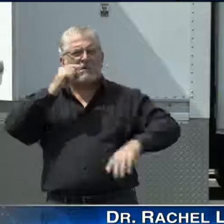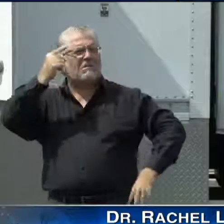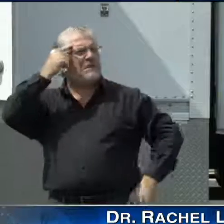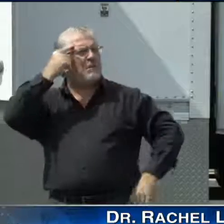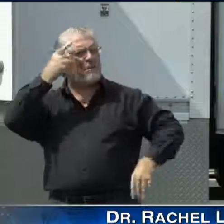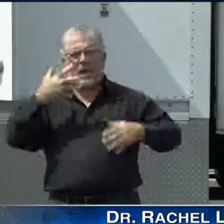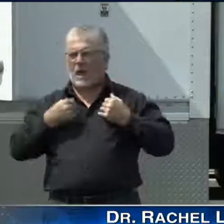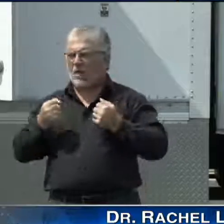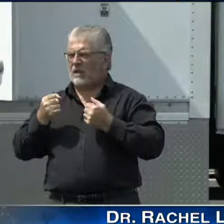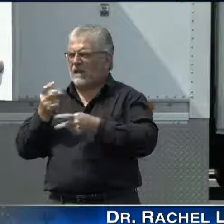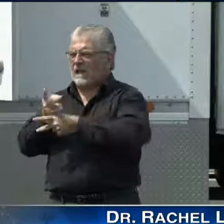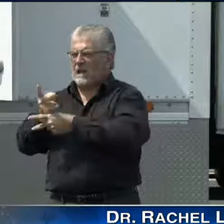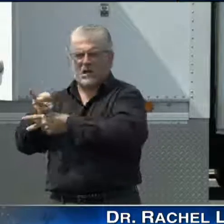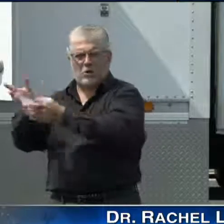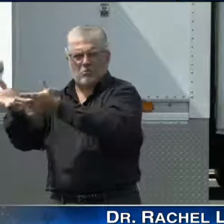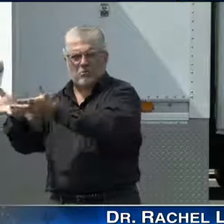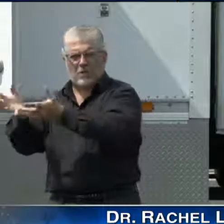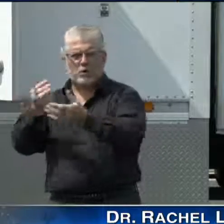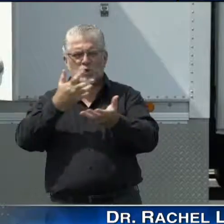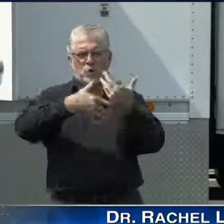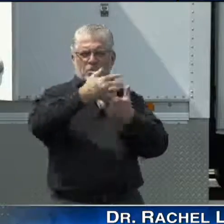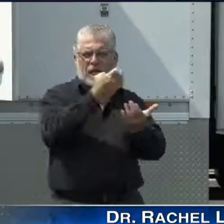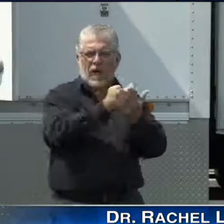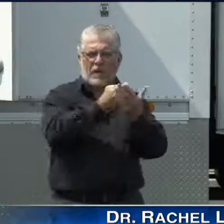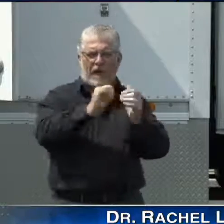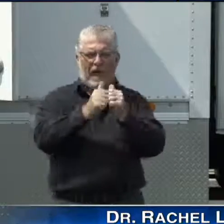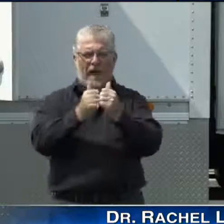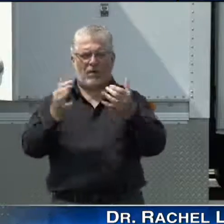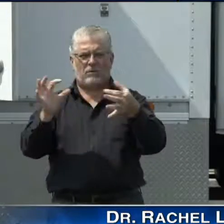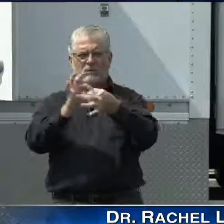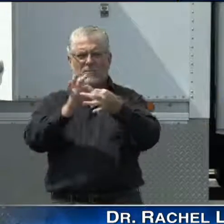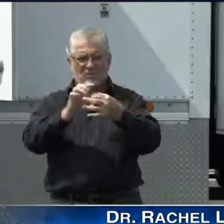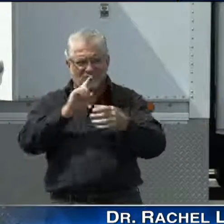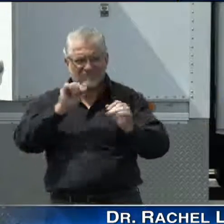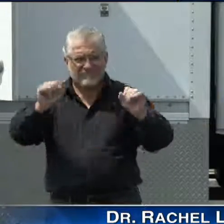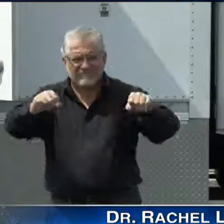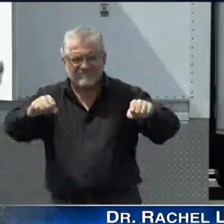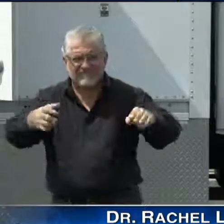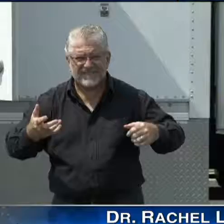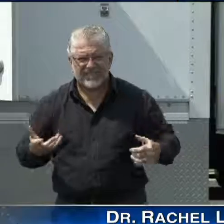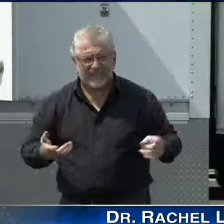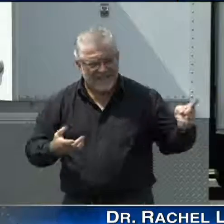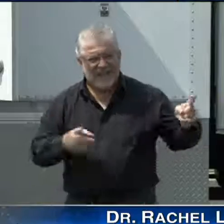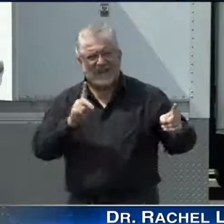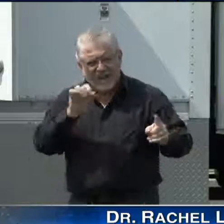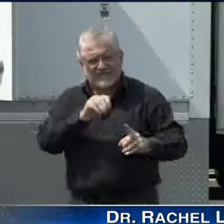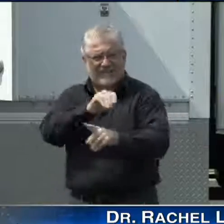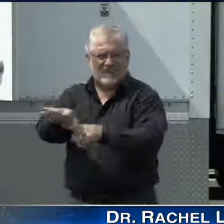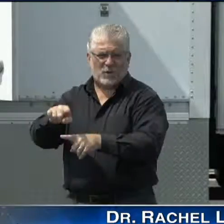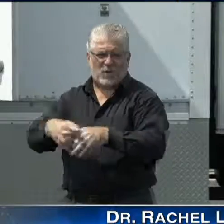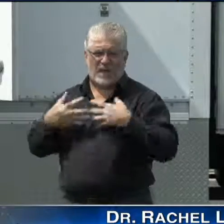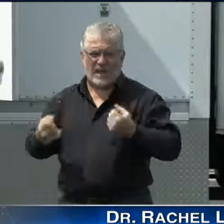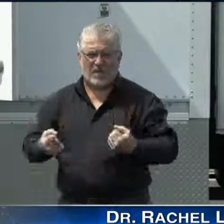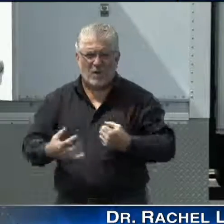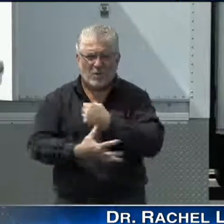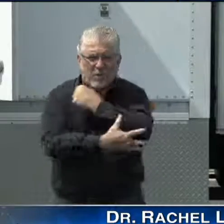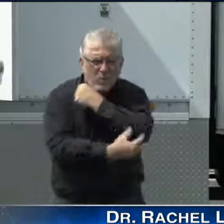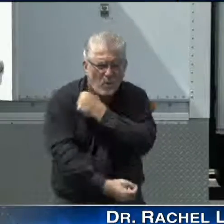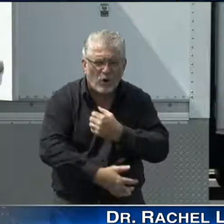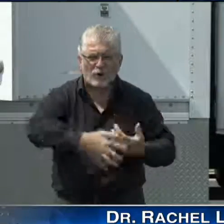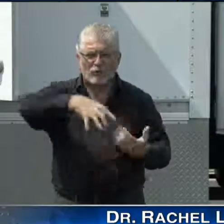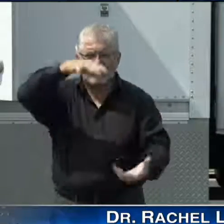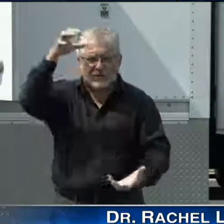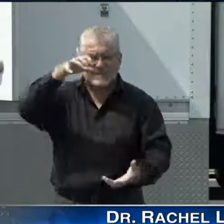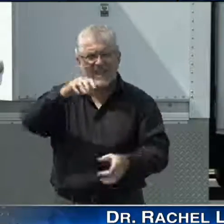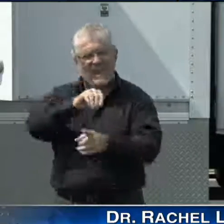that perspective, economic opportunity is a social determinant of health. It's a health issue. A living wage, the minimum wage,